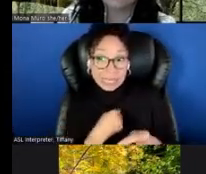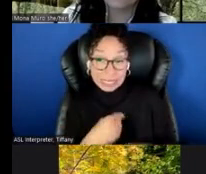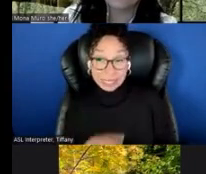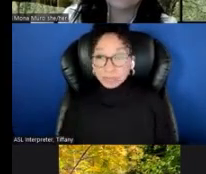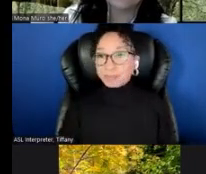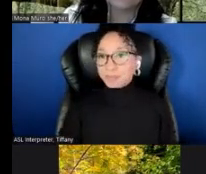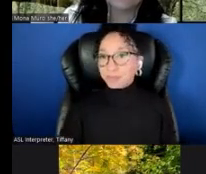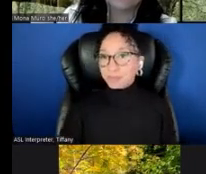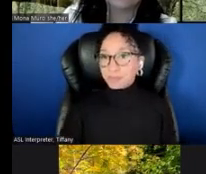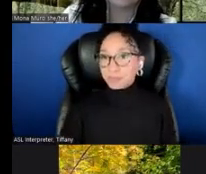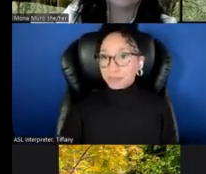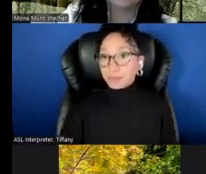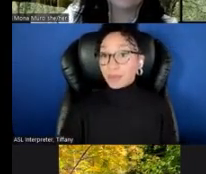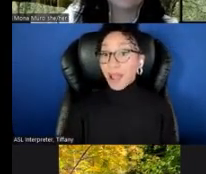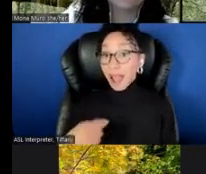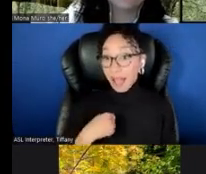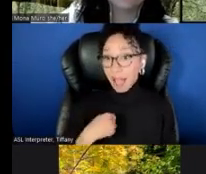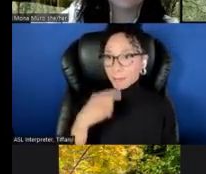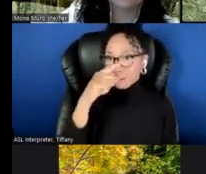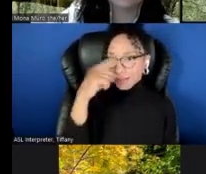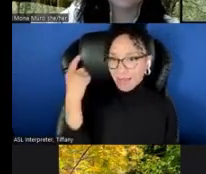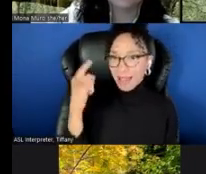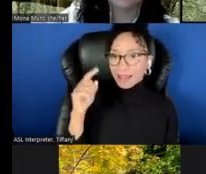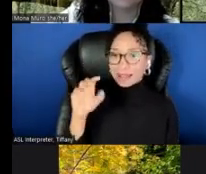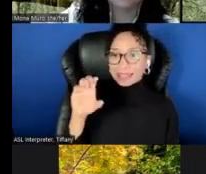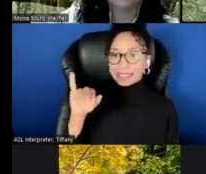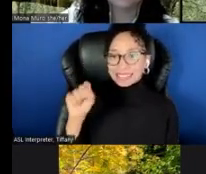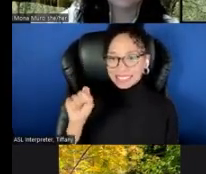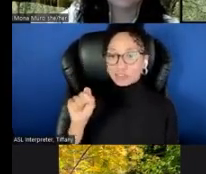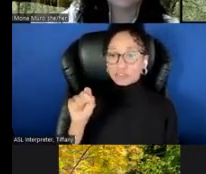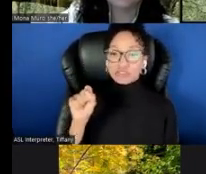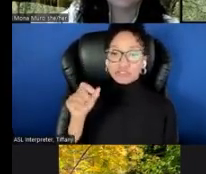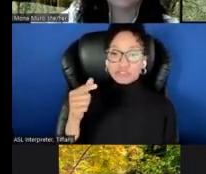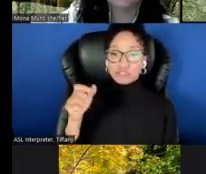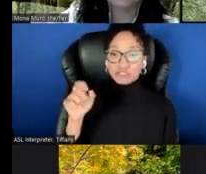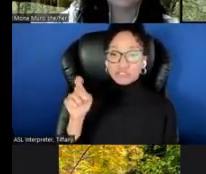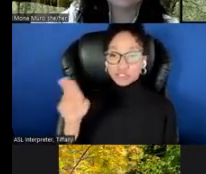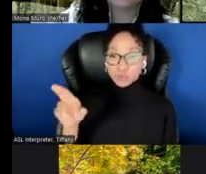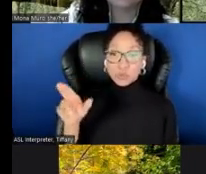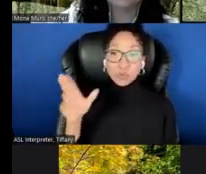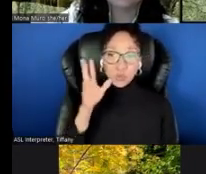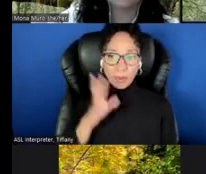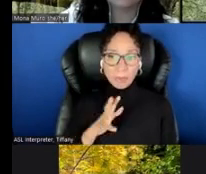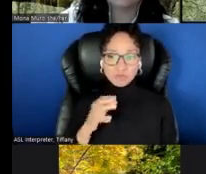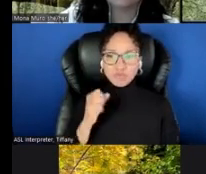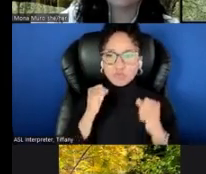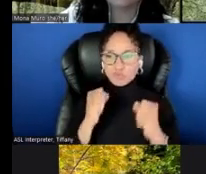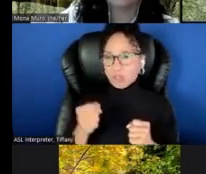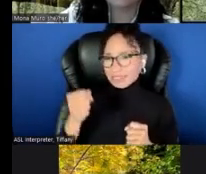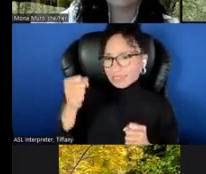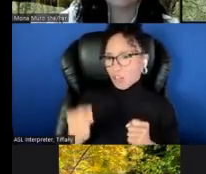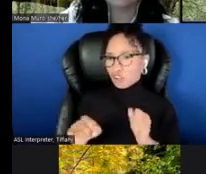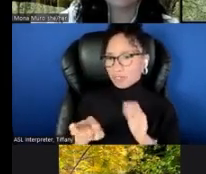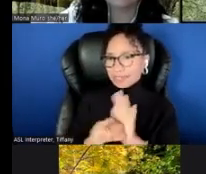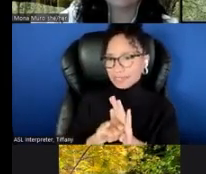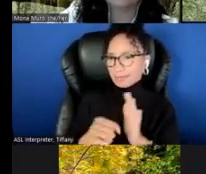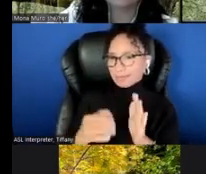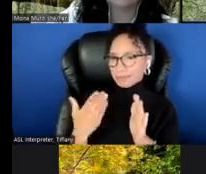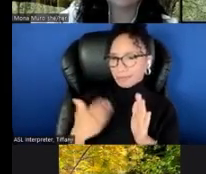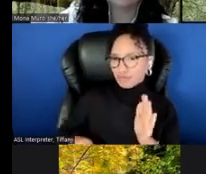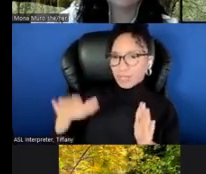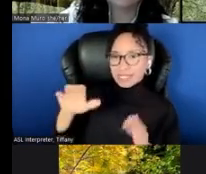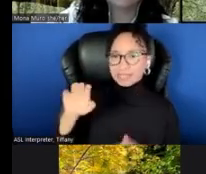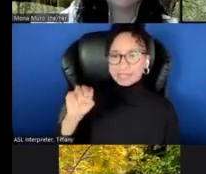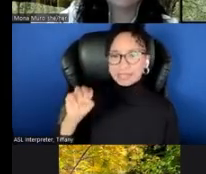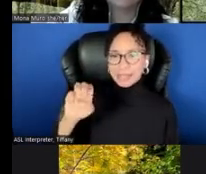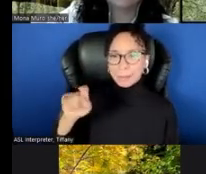Black cisgender woman with a strong Southern identity. I was raised in Memphis, Tennessee, and my grandparents and great-grandparents